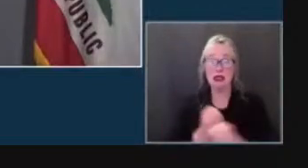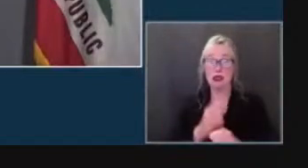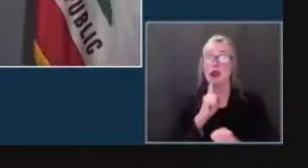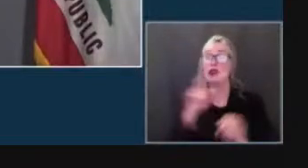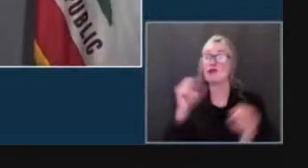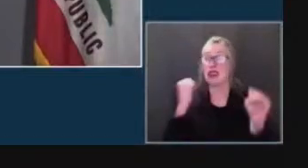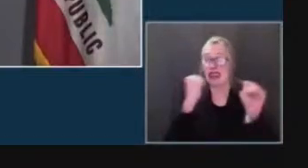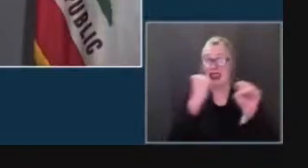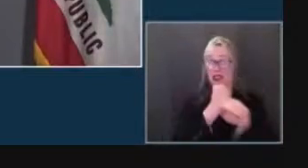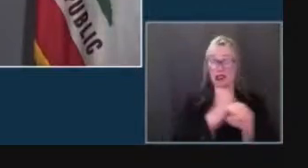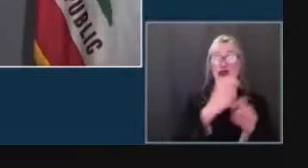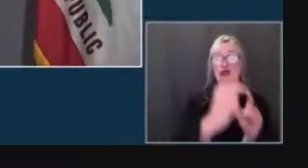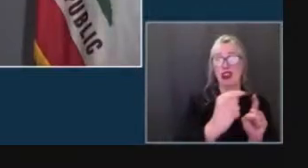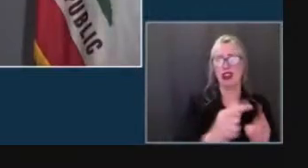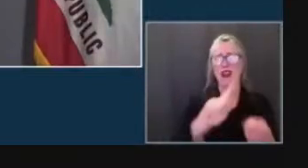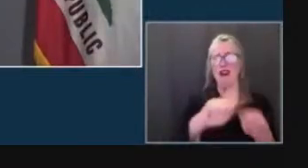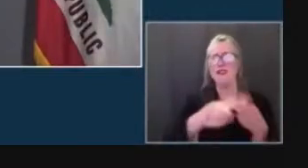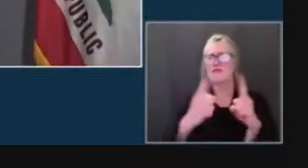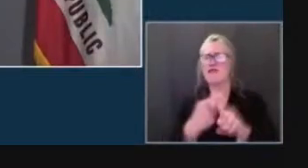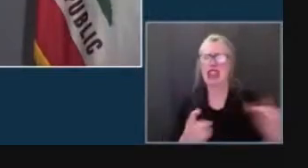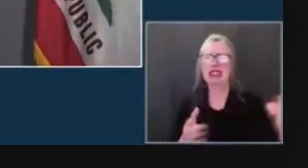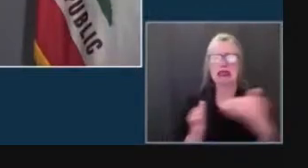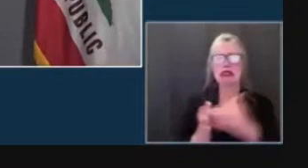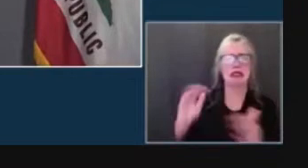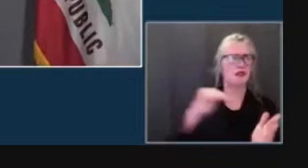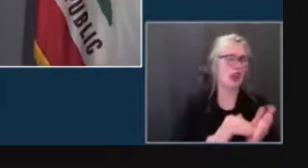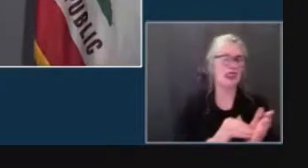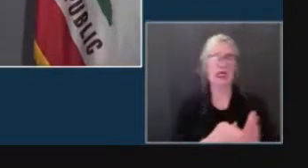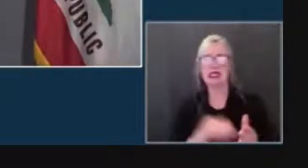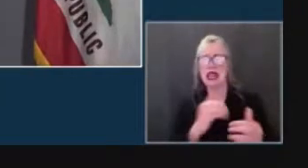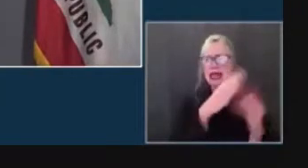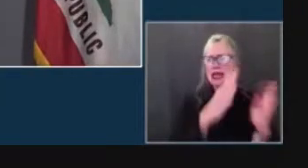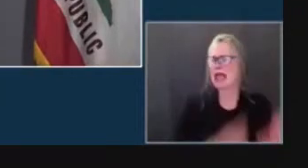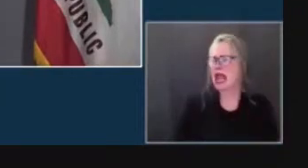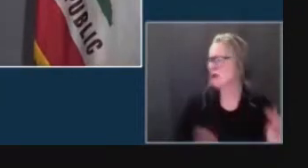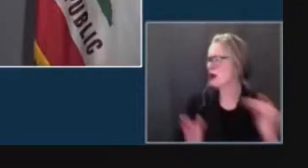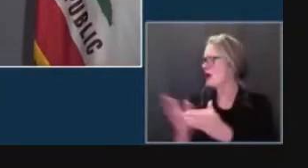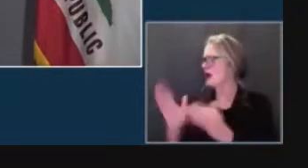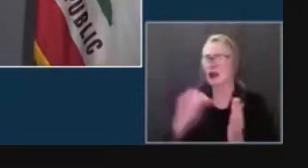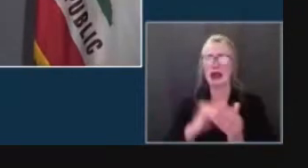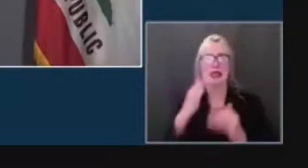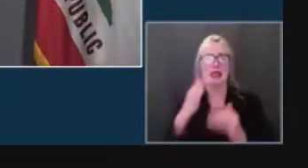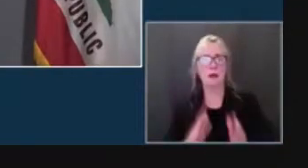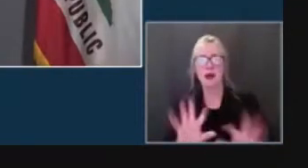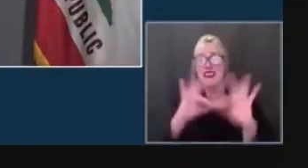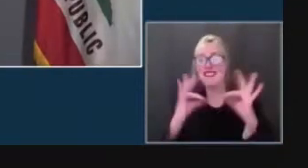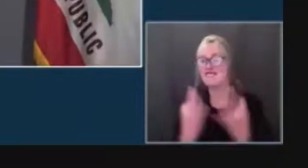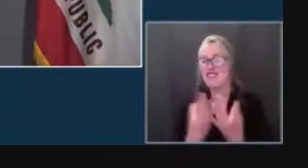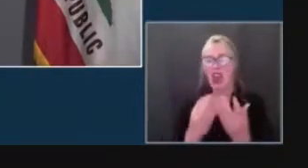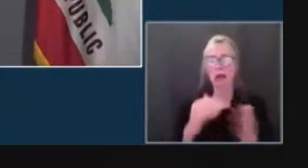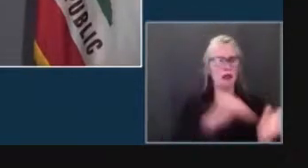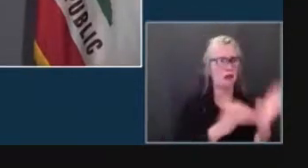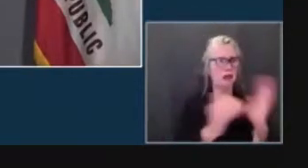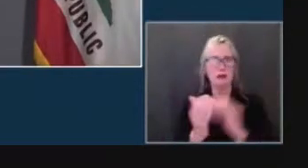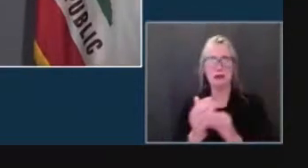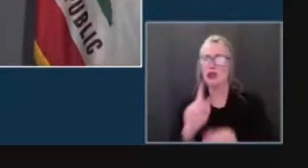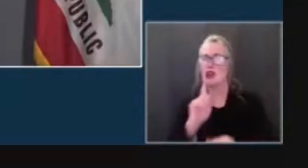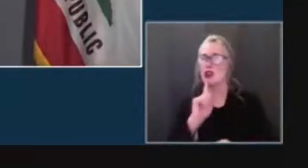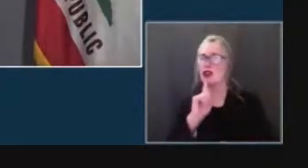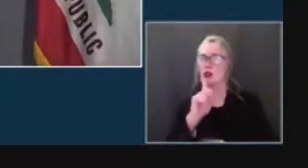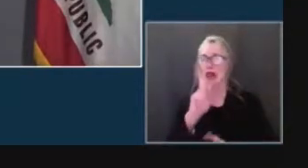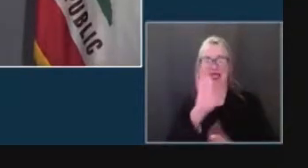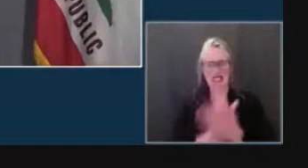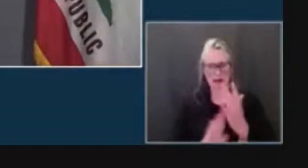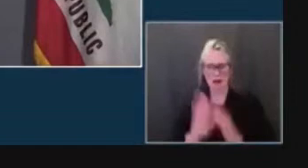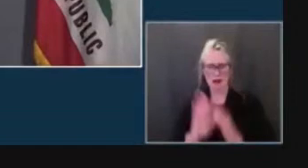friend versus friend, neighbor versus neighbor, family versus family. It was enough to cause some of us to